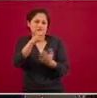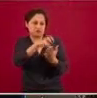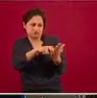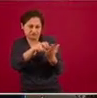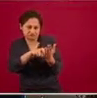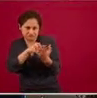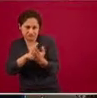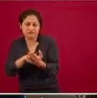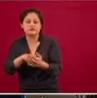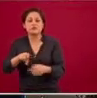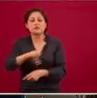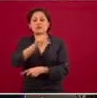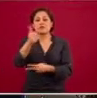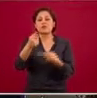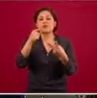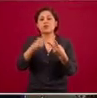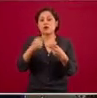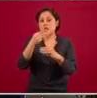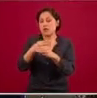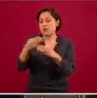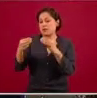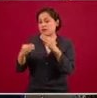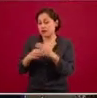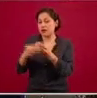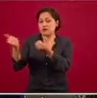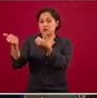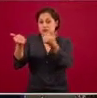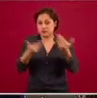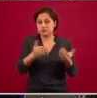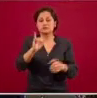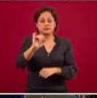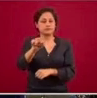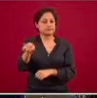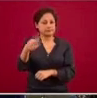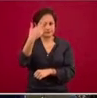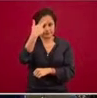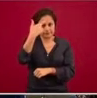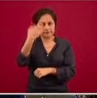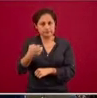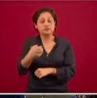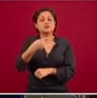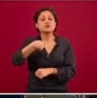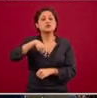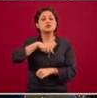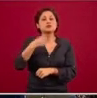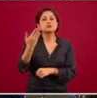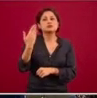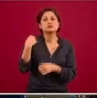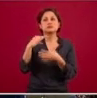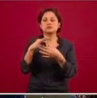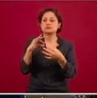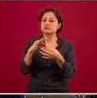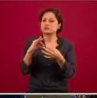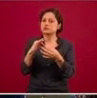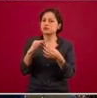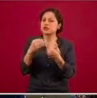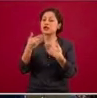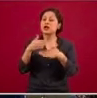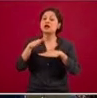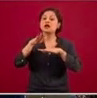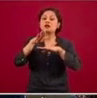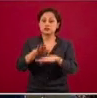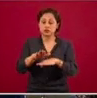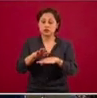can be postponed, and we are currently reorganizing the schedules in order to postpone those surgeries and have